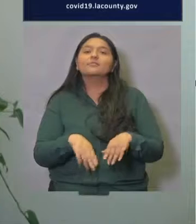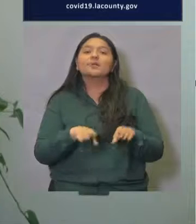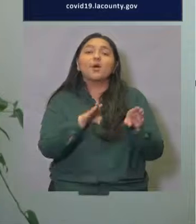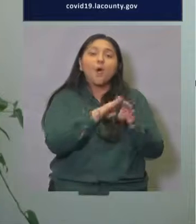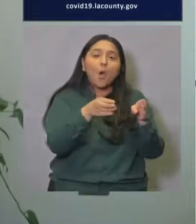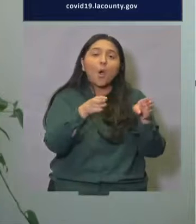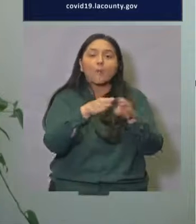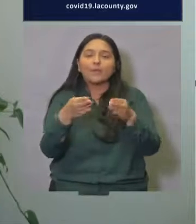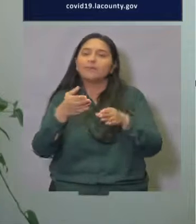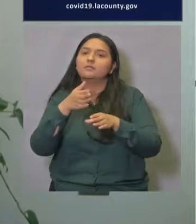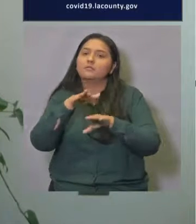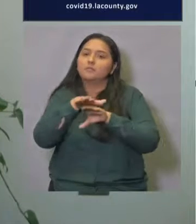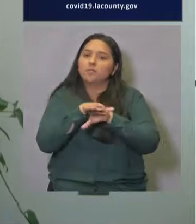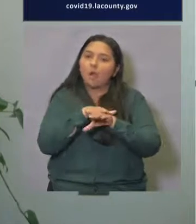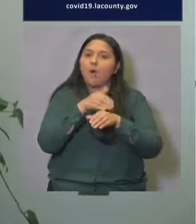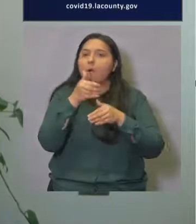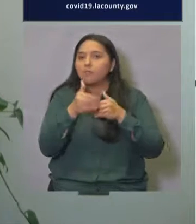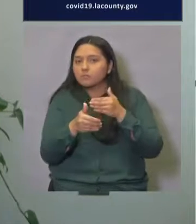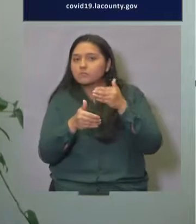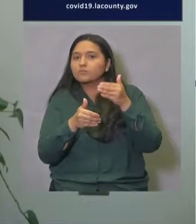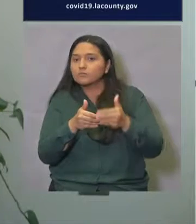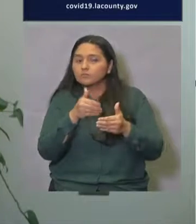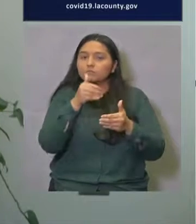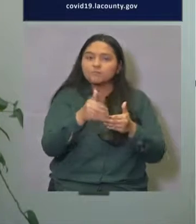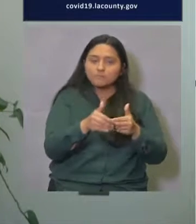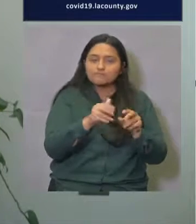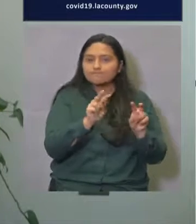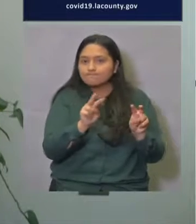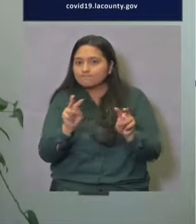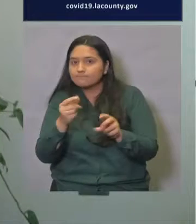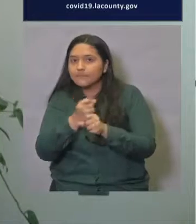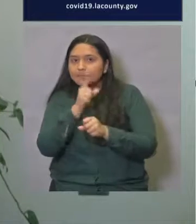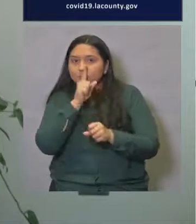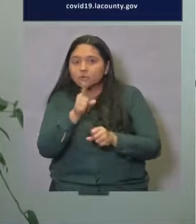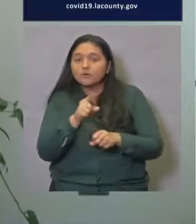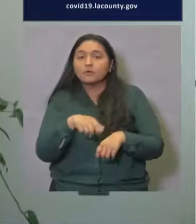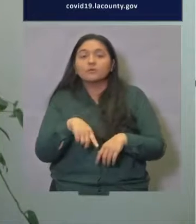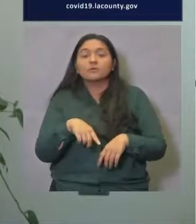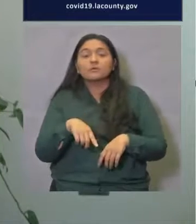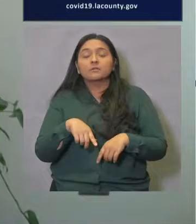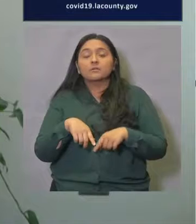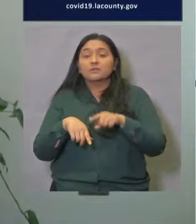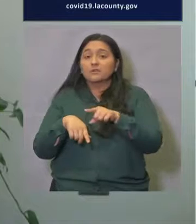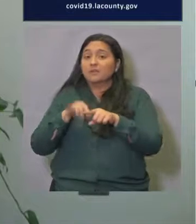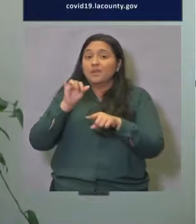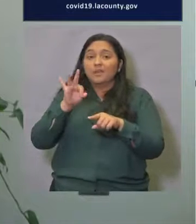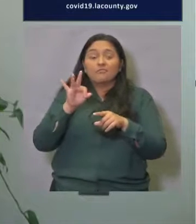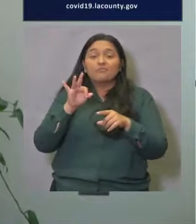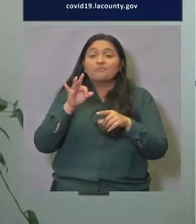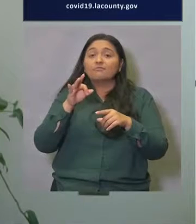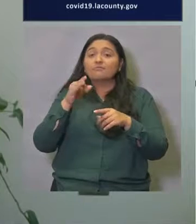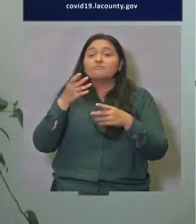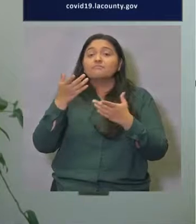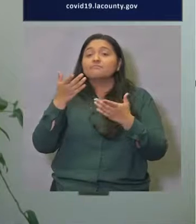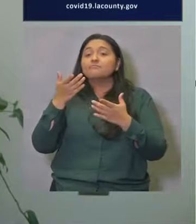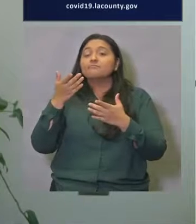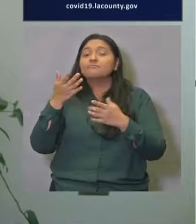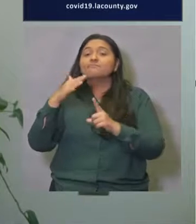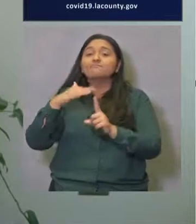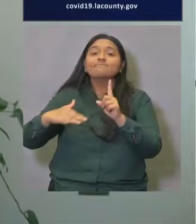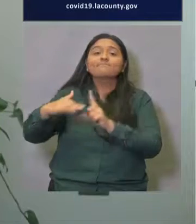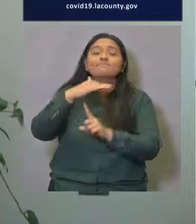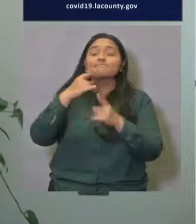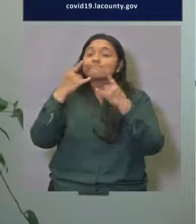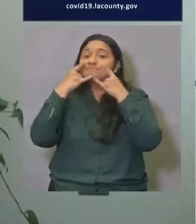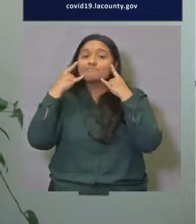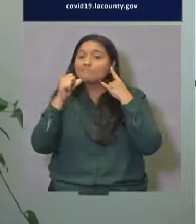be particularly attentive to making sure that in places where people aren't going to be masked for extended periods of time,